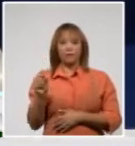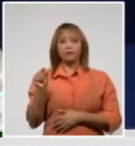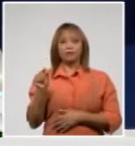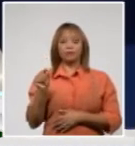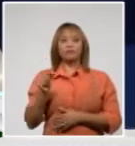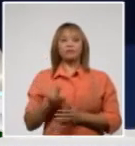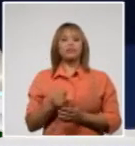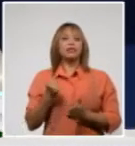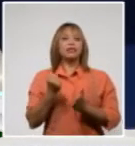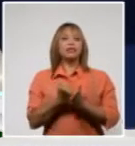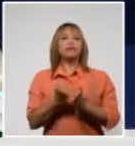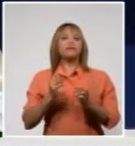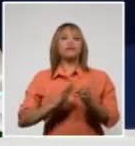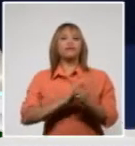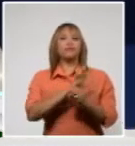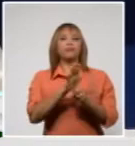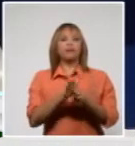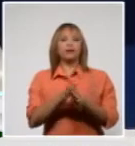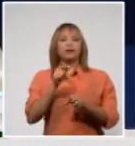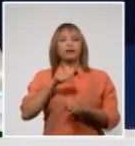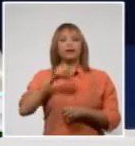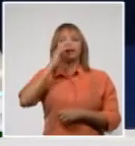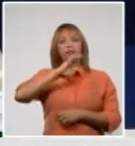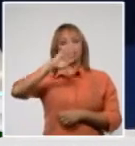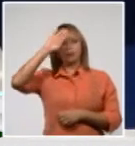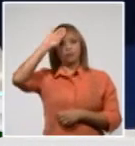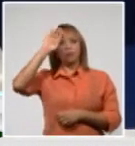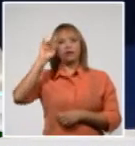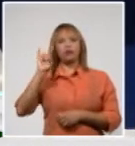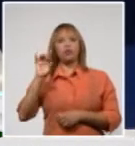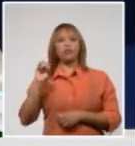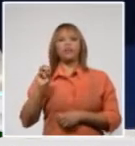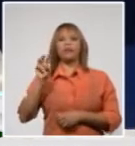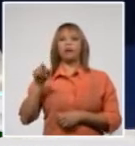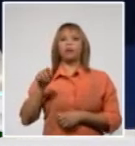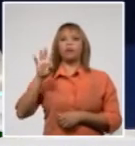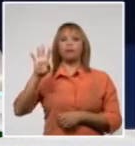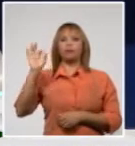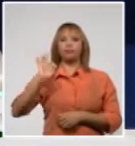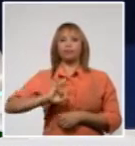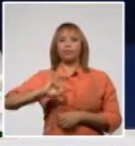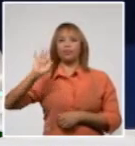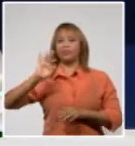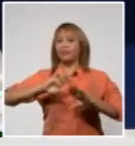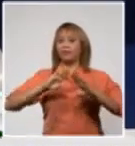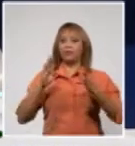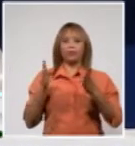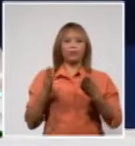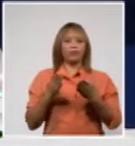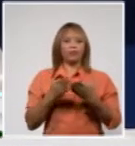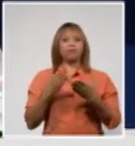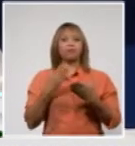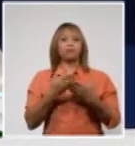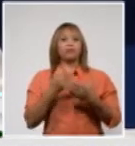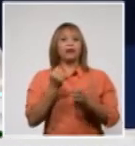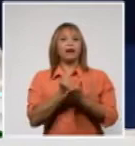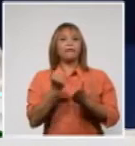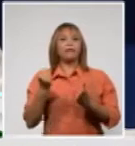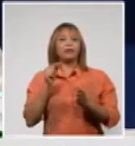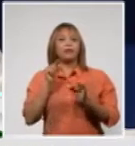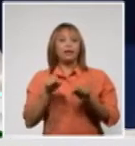83.6%, are confirmed case contacts. I repeat, this is the group at highest risk